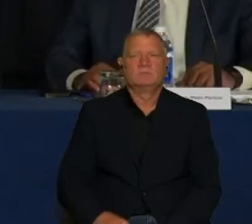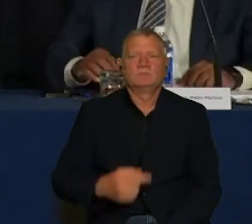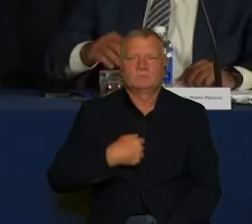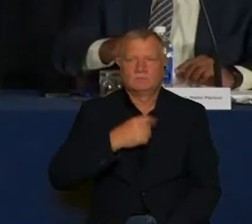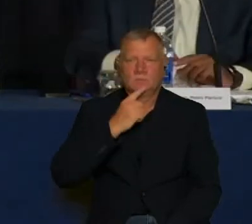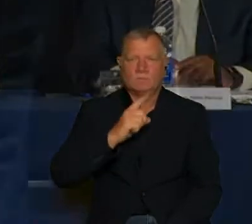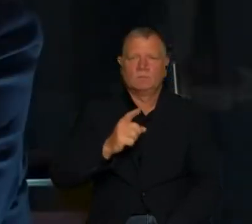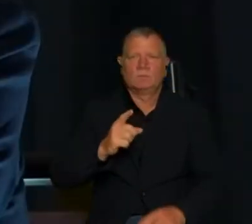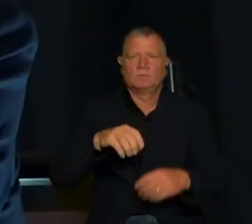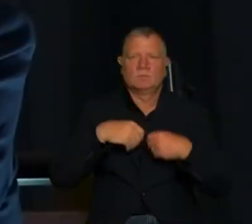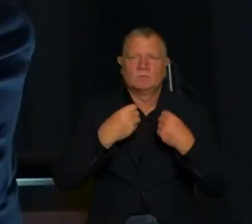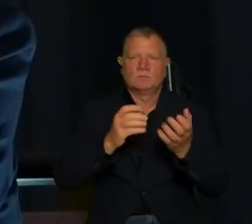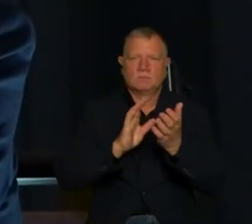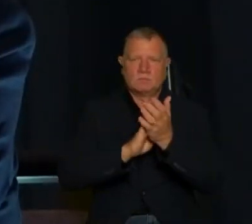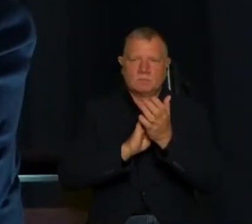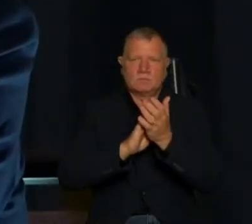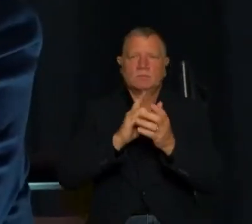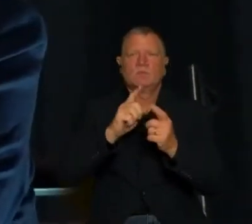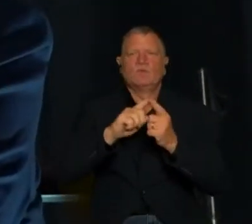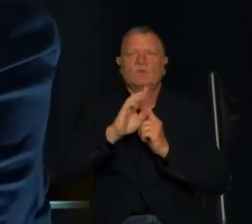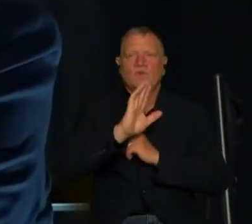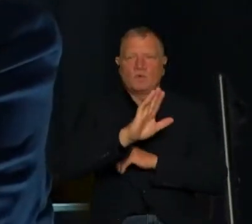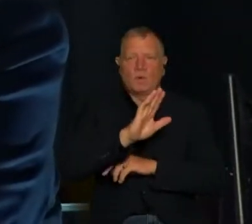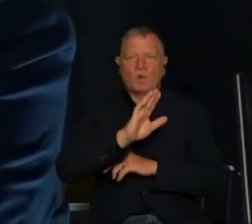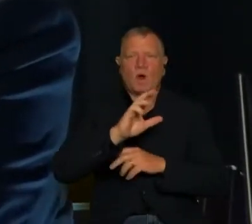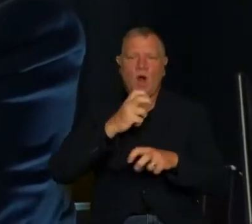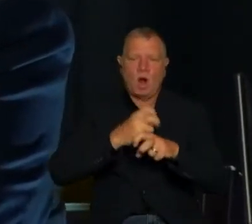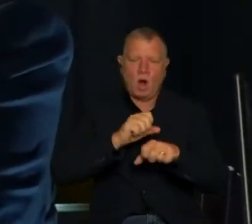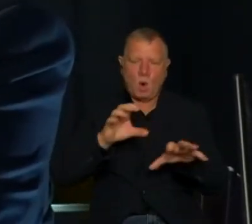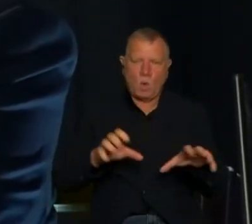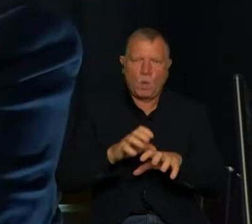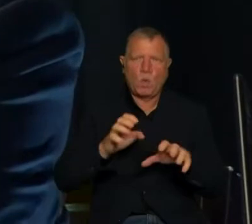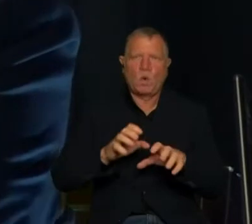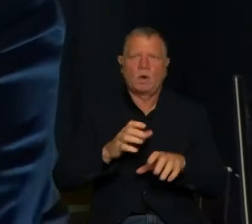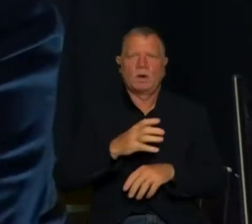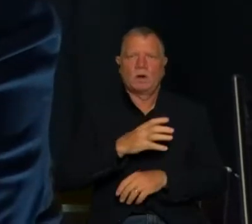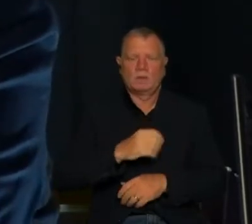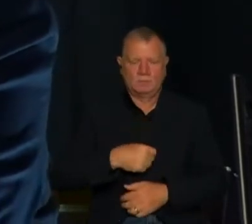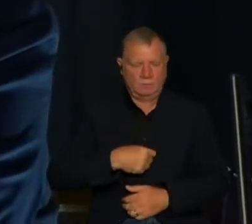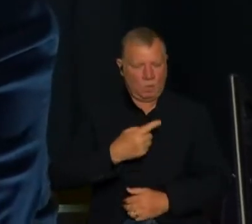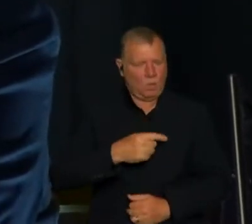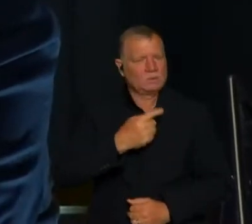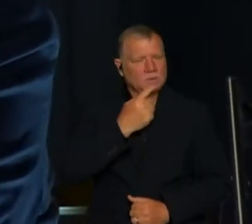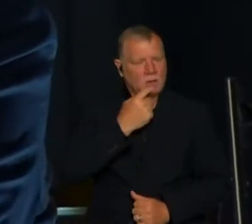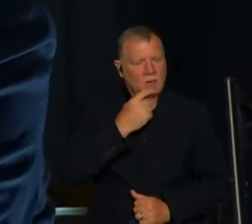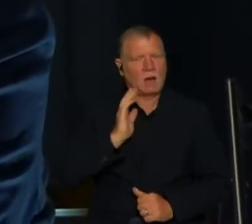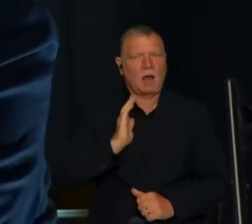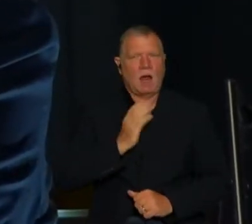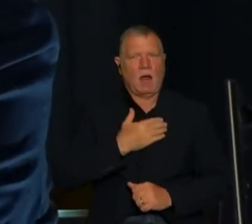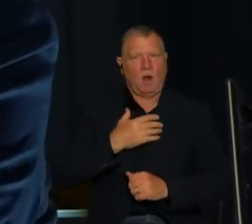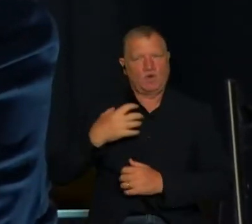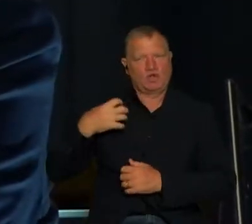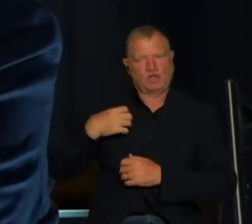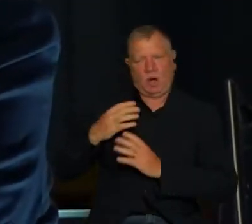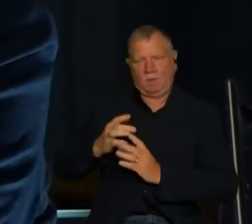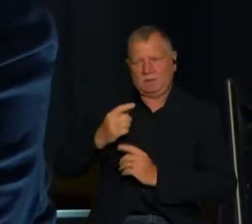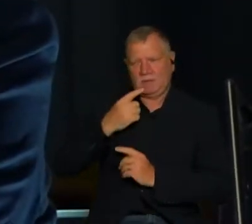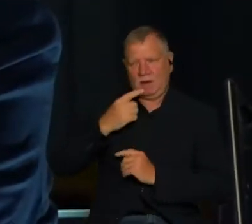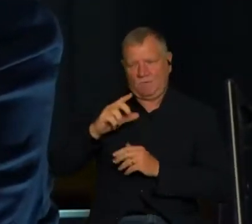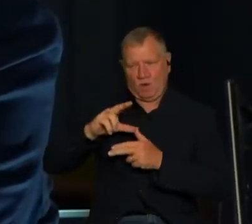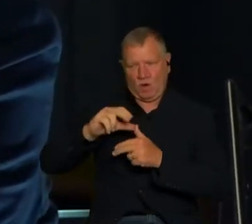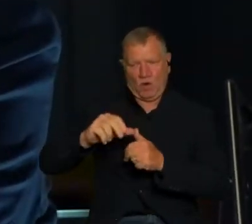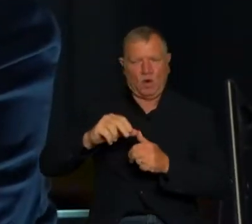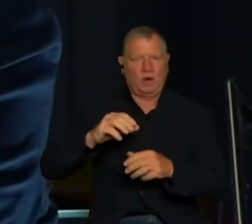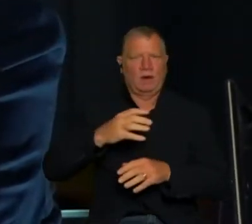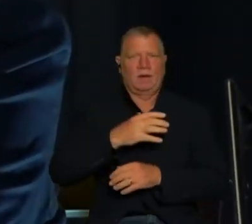commend you for all the hard work and proficiency and echo what our chairman said about the